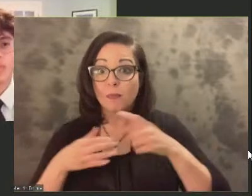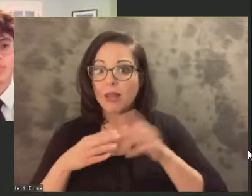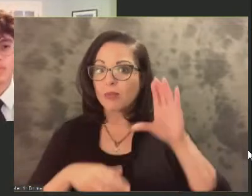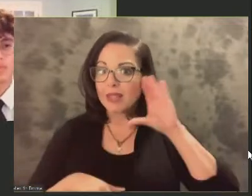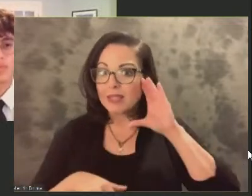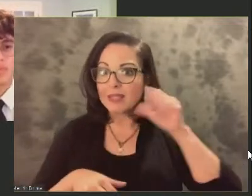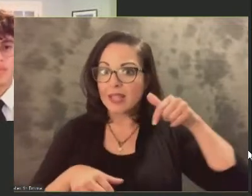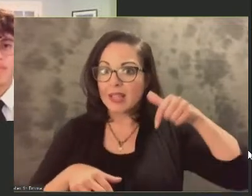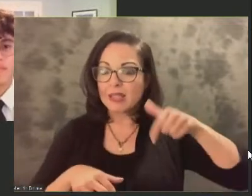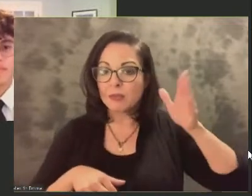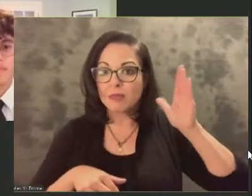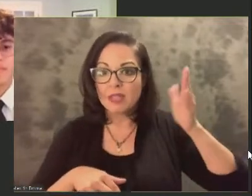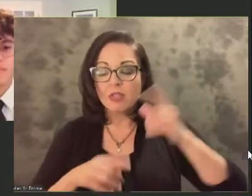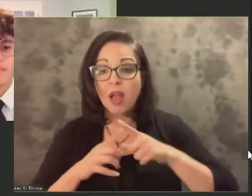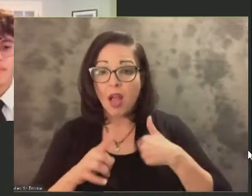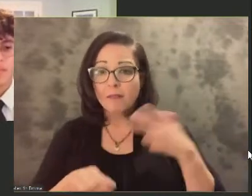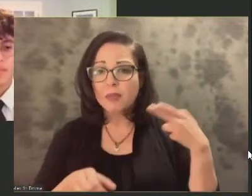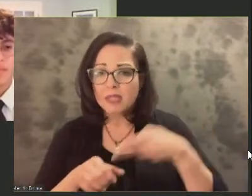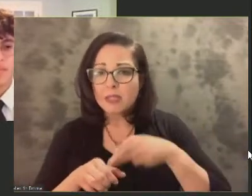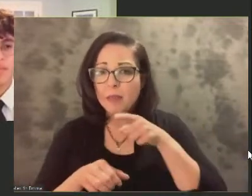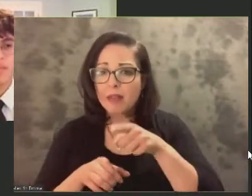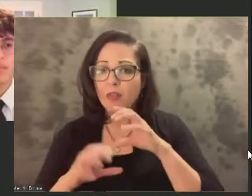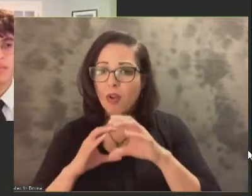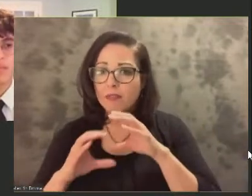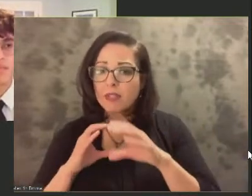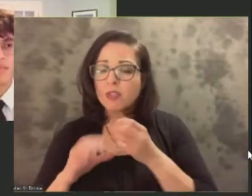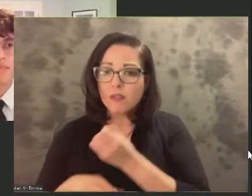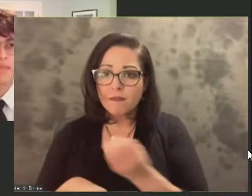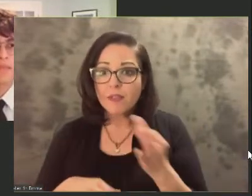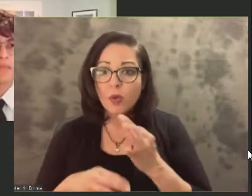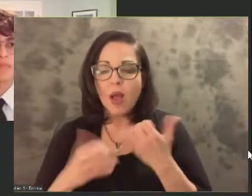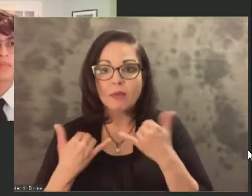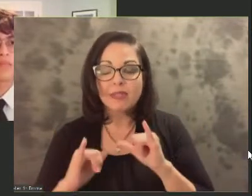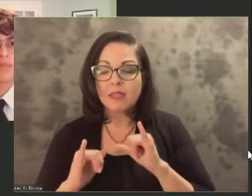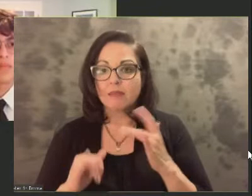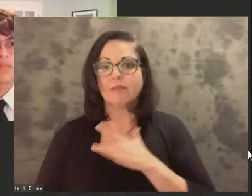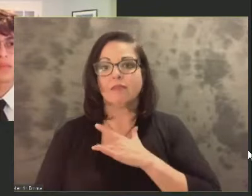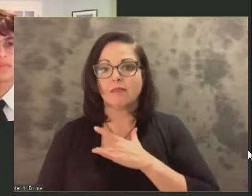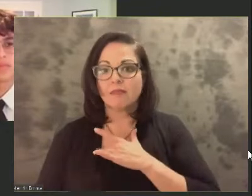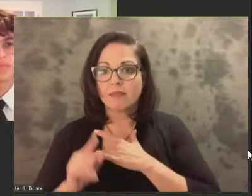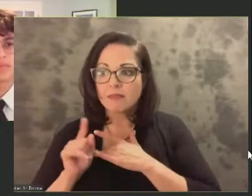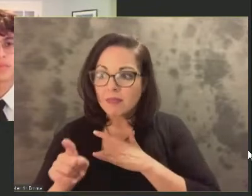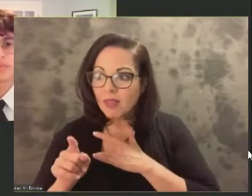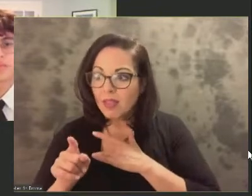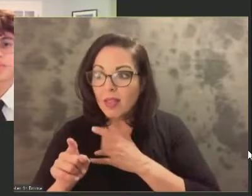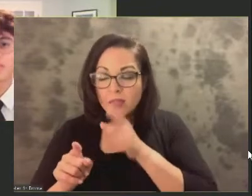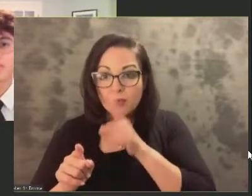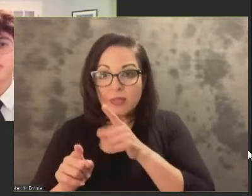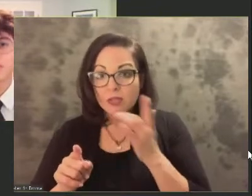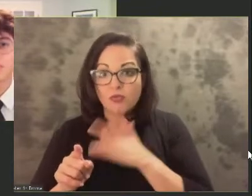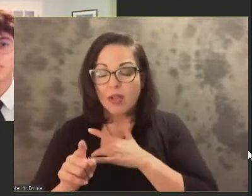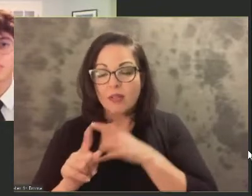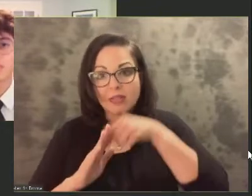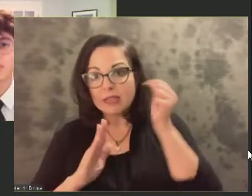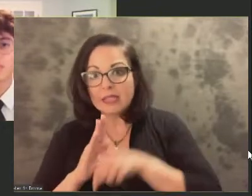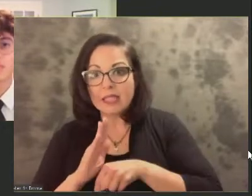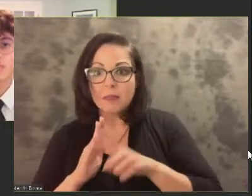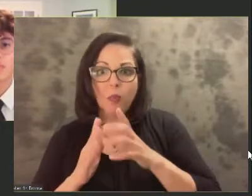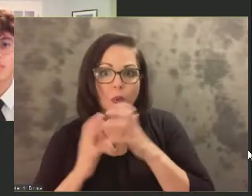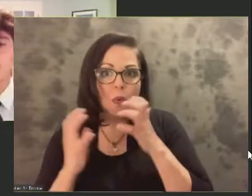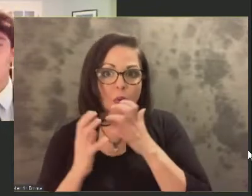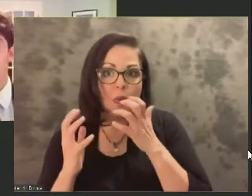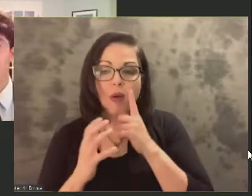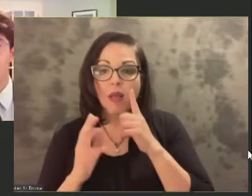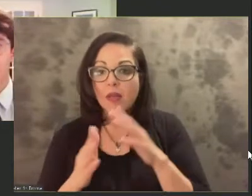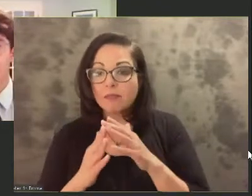listening, although I participated in the conversations, I was still struck. I was struck by the breadth of the